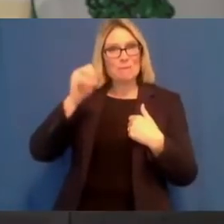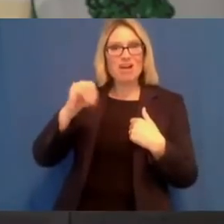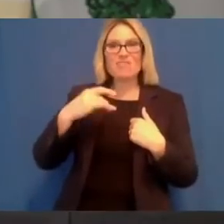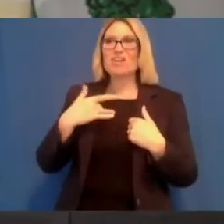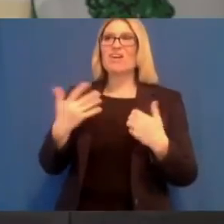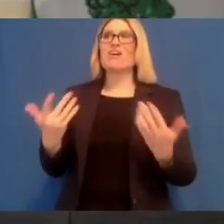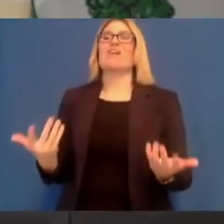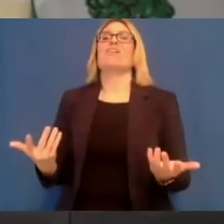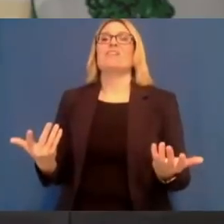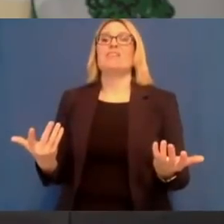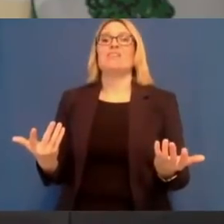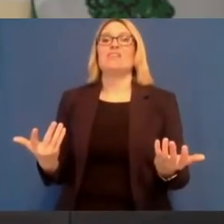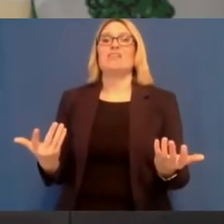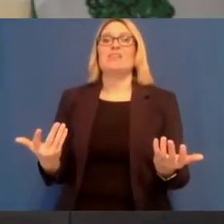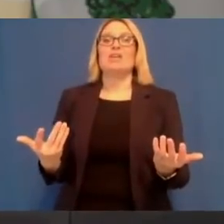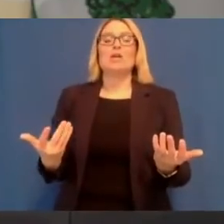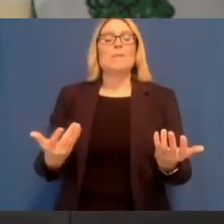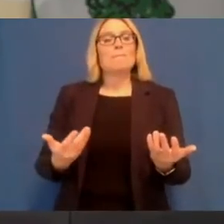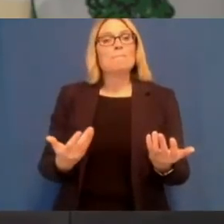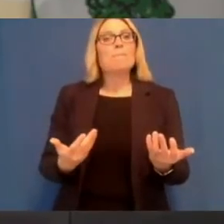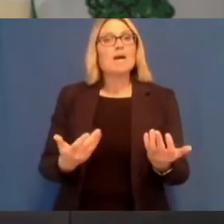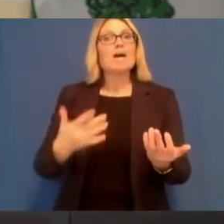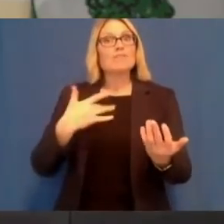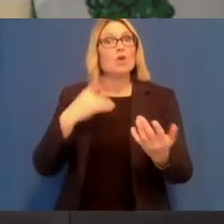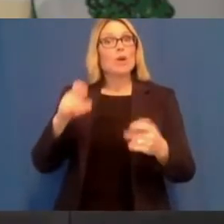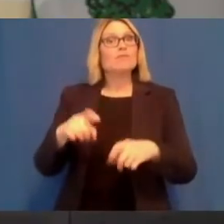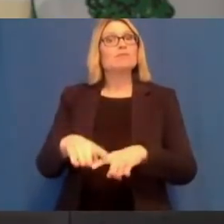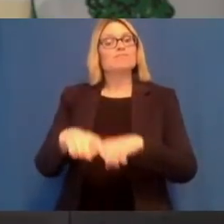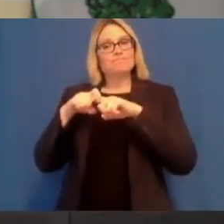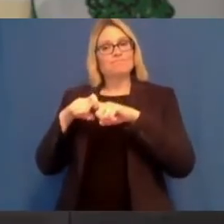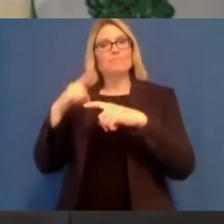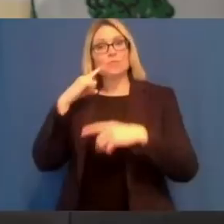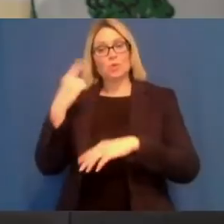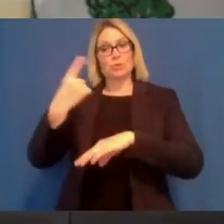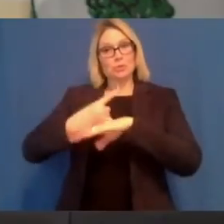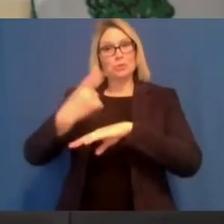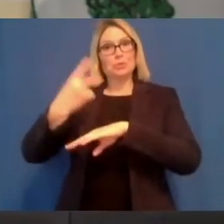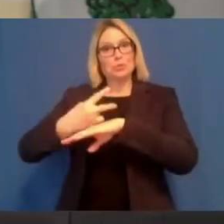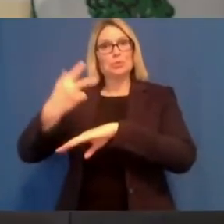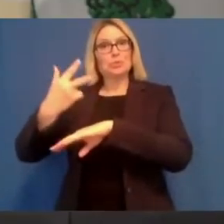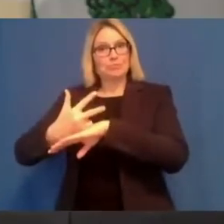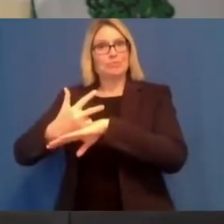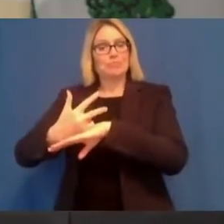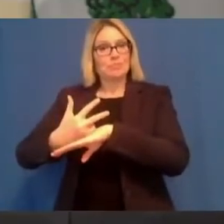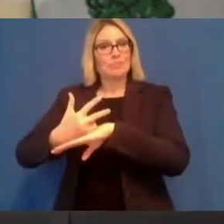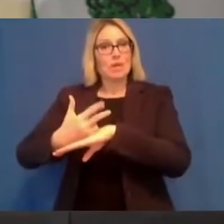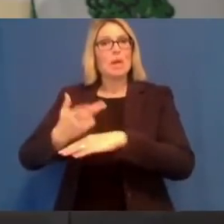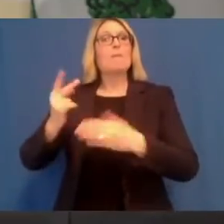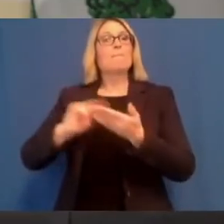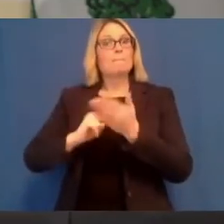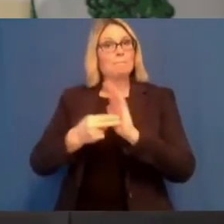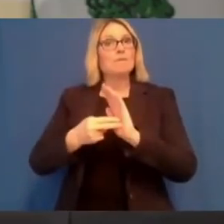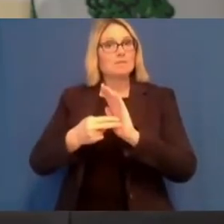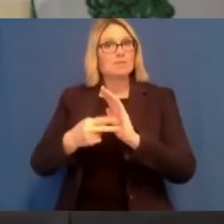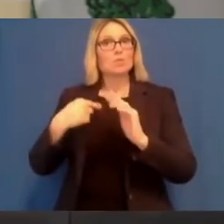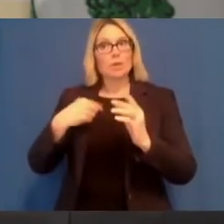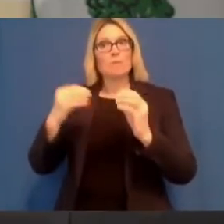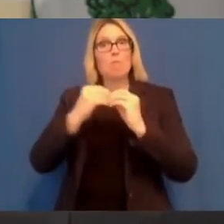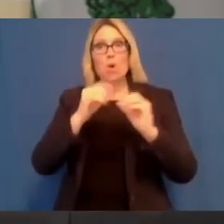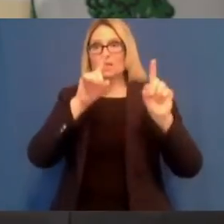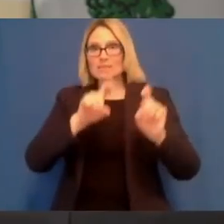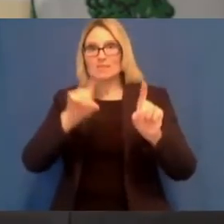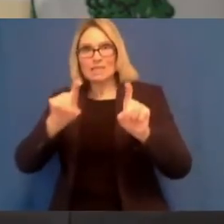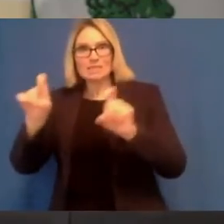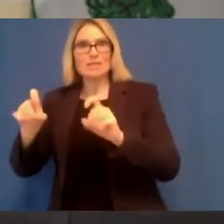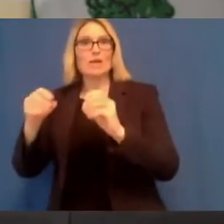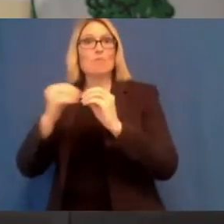think this pause for a few days will be good for all of us. It will allow us to do some testing and tracing that